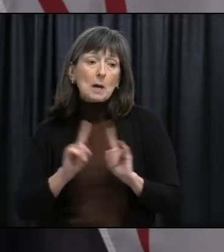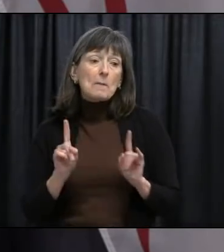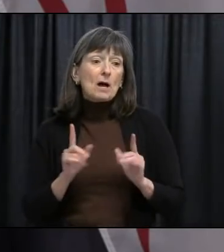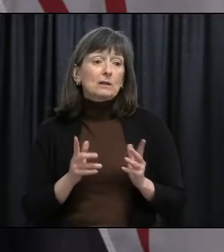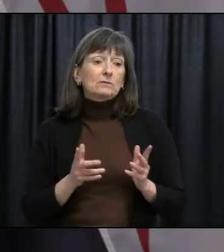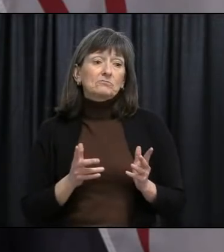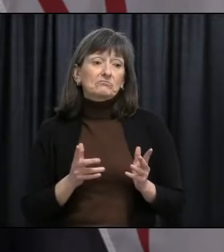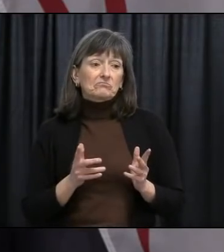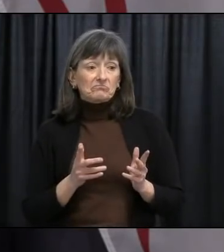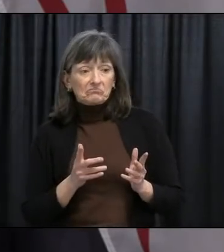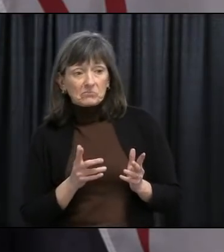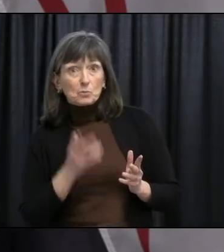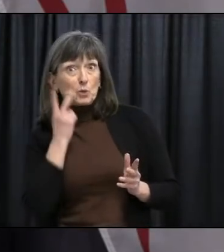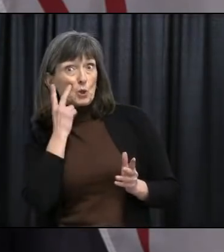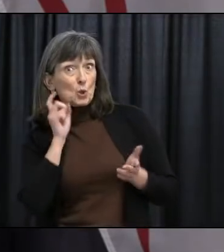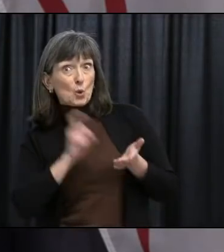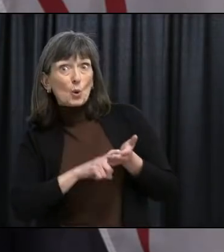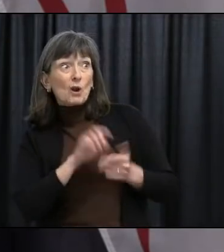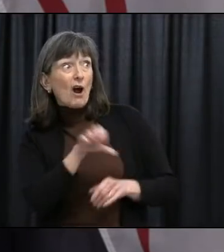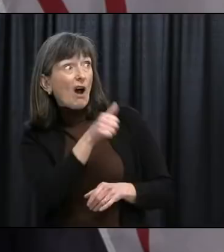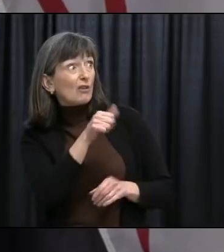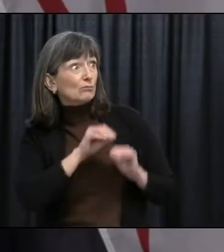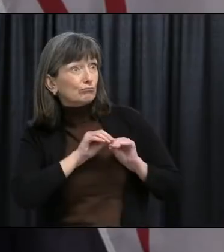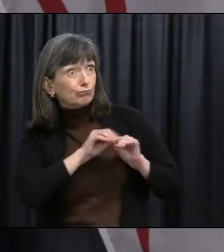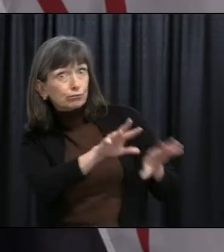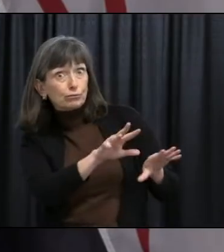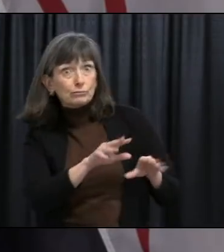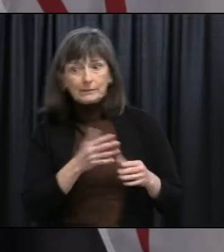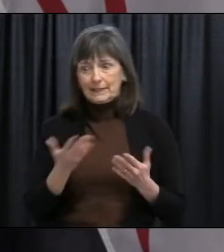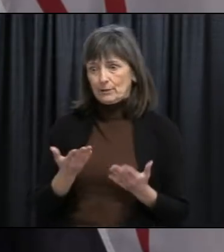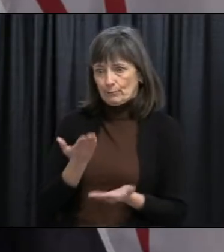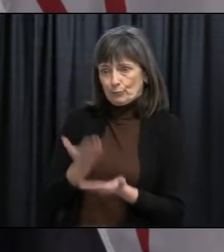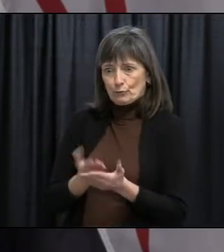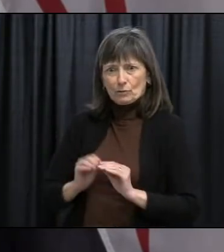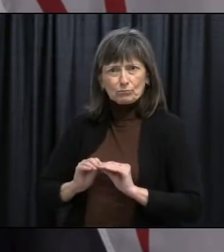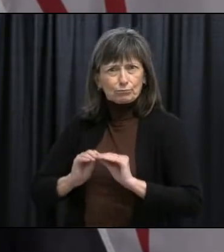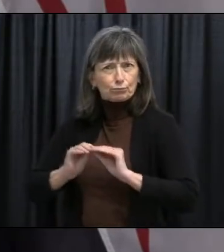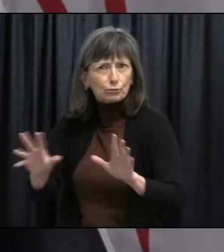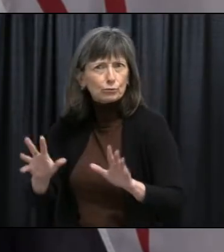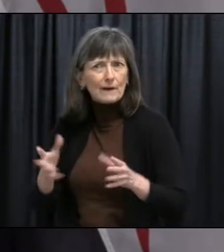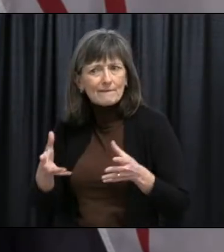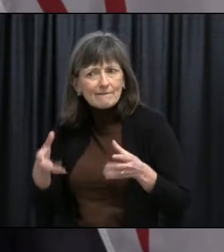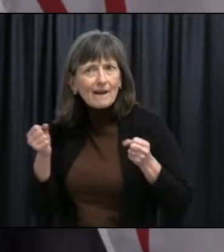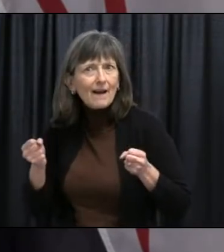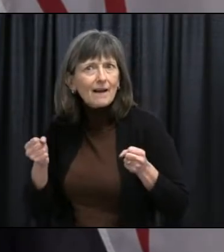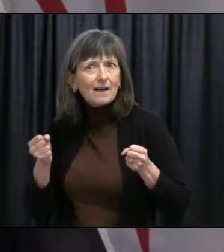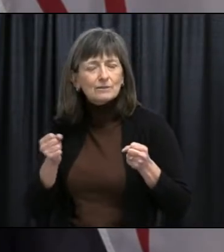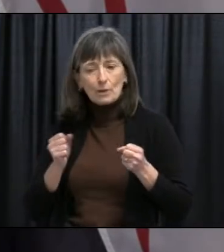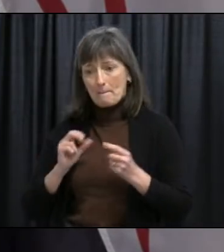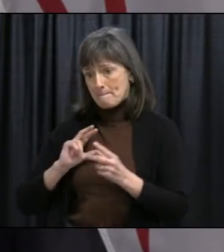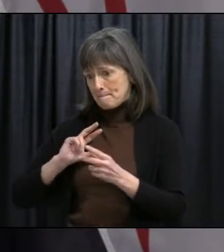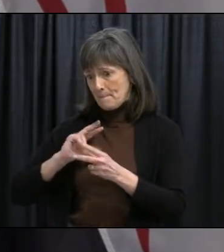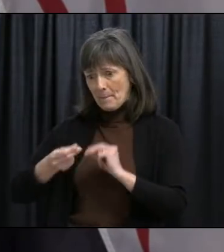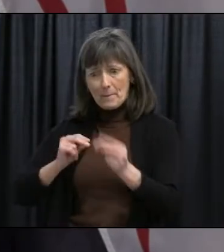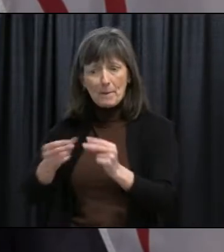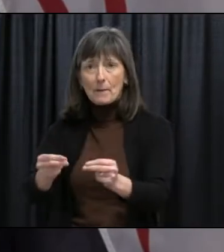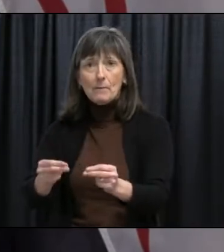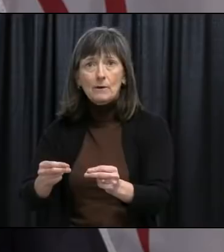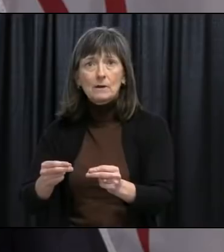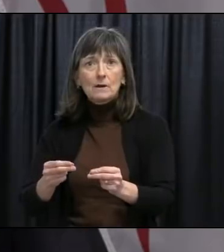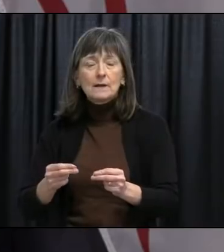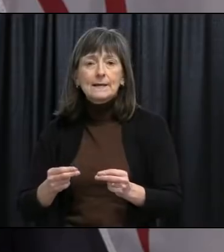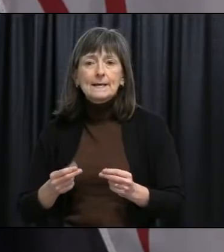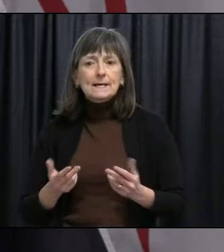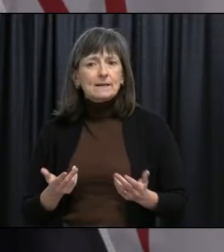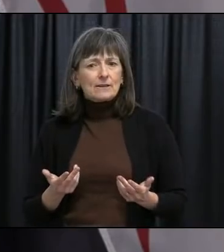on how we see this virus transmitting, how rapidly we see it moving from one person to another,